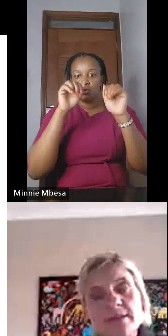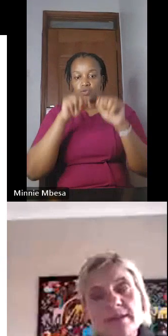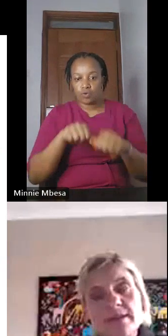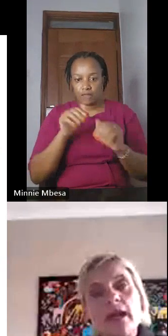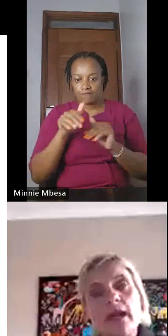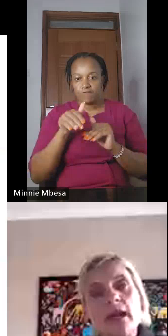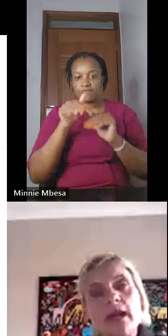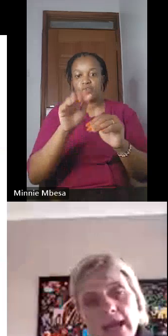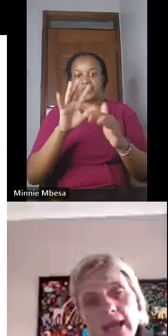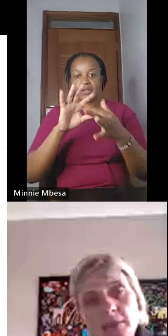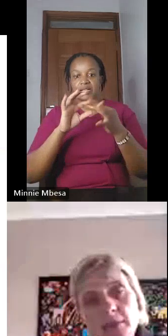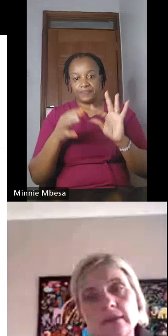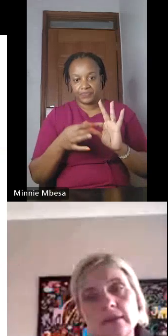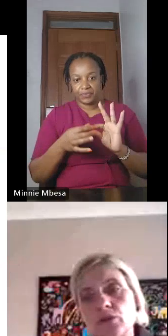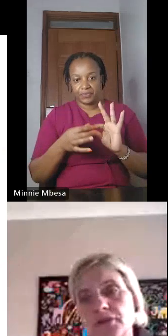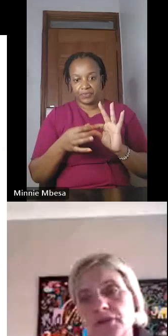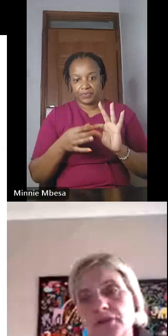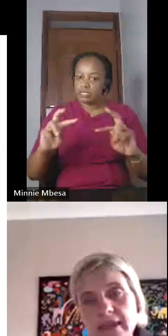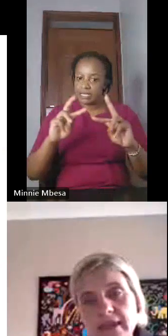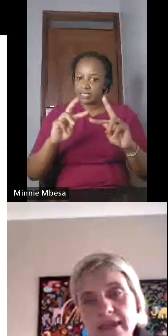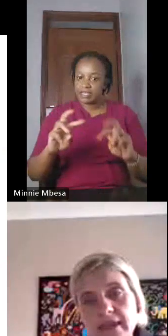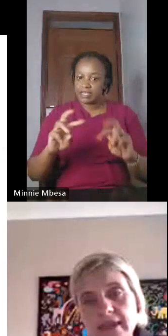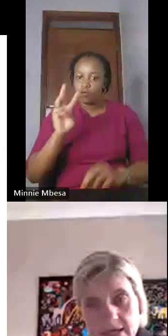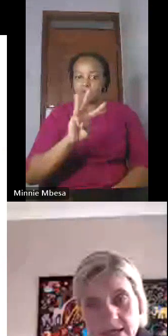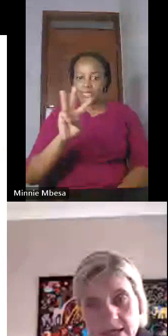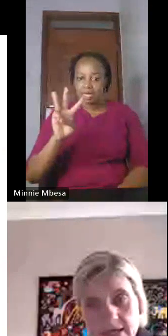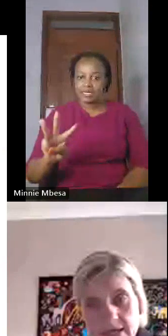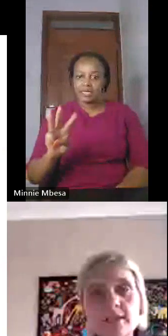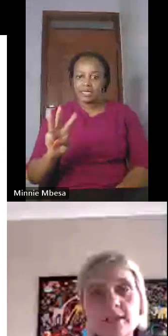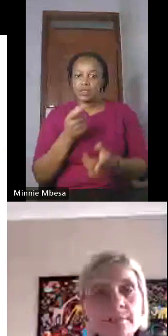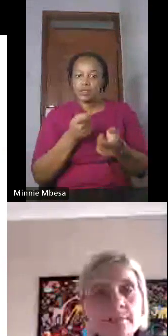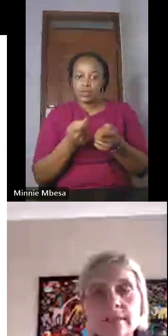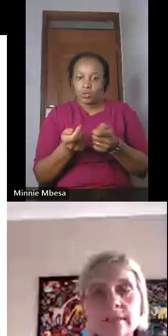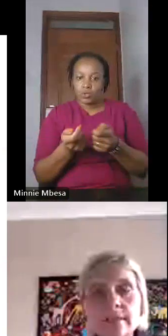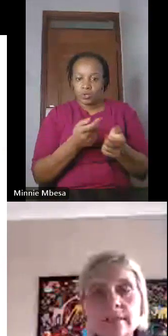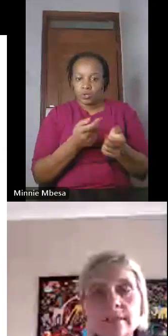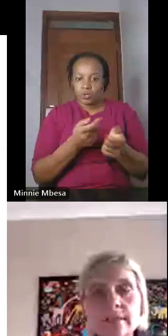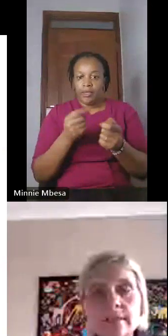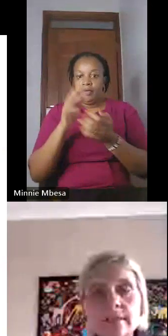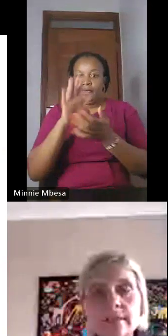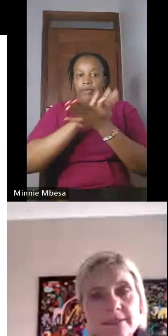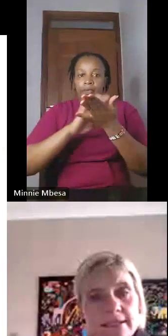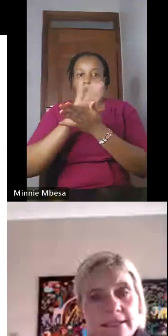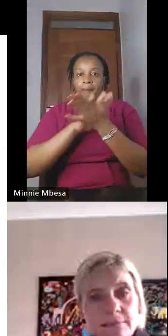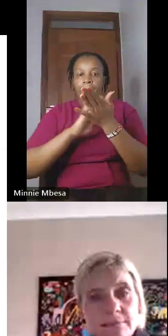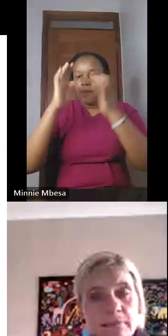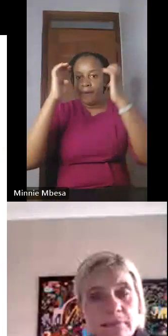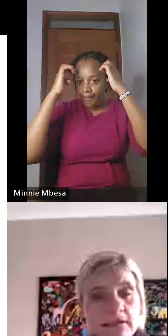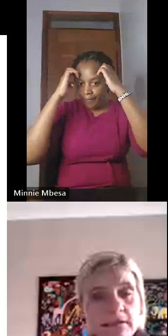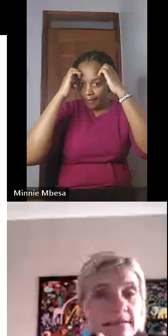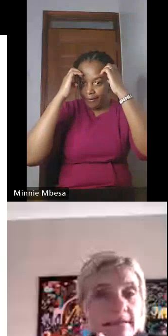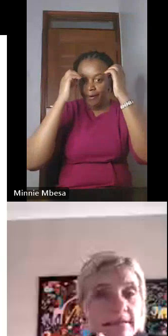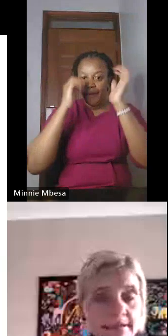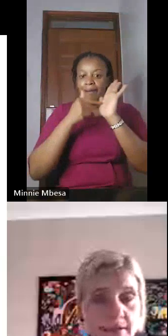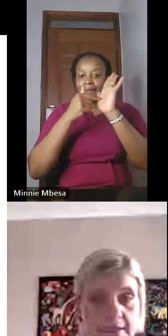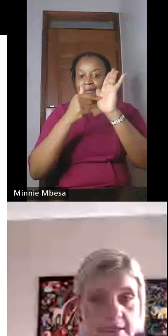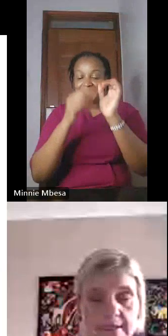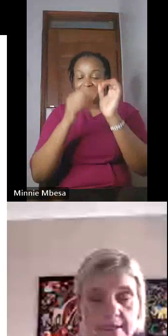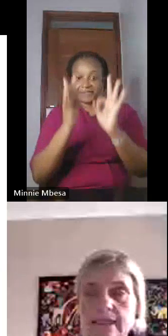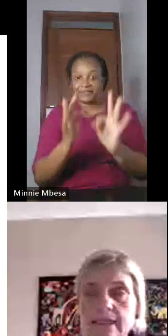those websites and you type in your theme of study. So, for example, if you wanted to study some masters